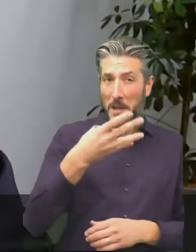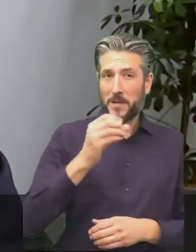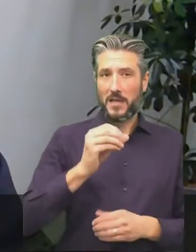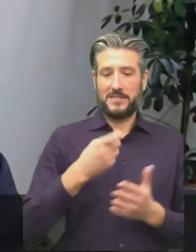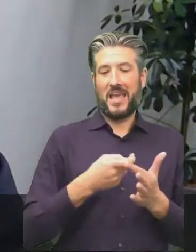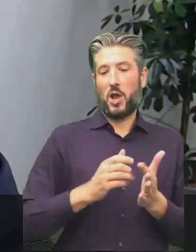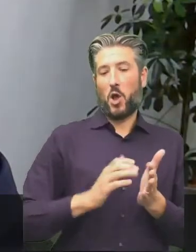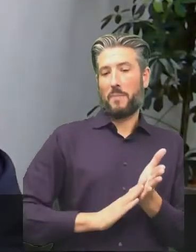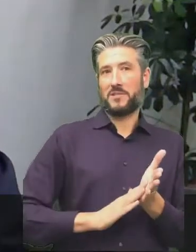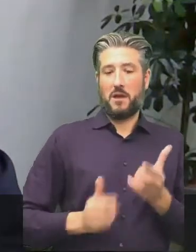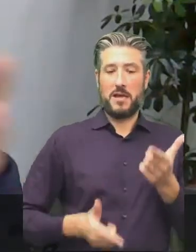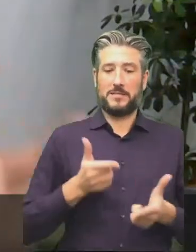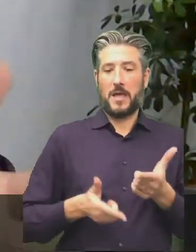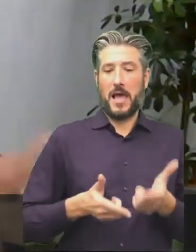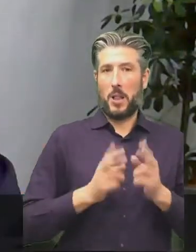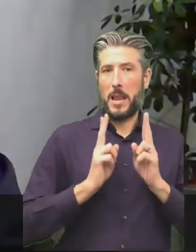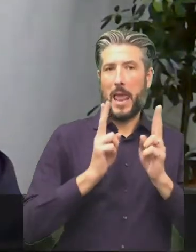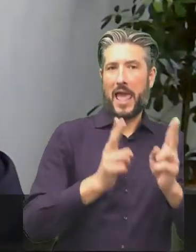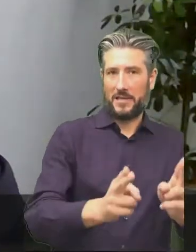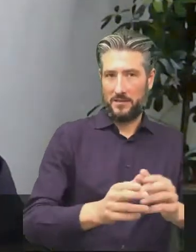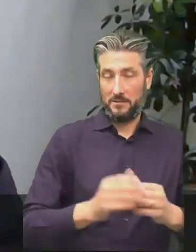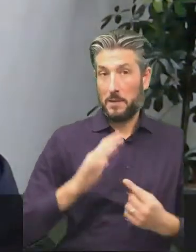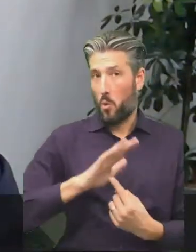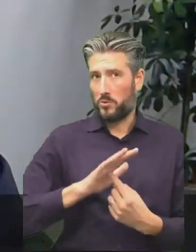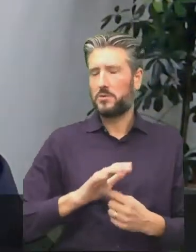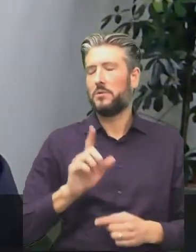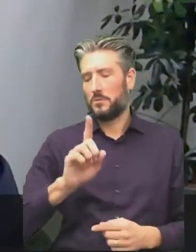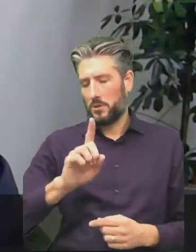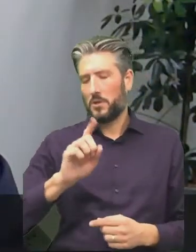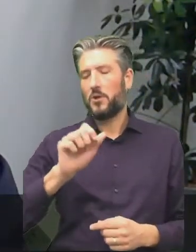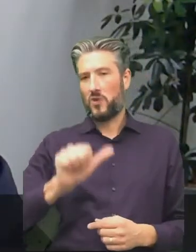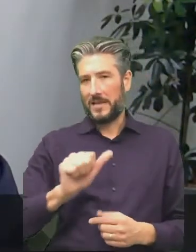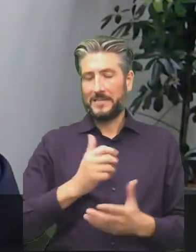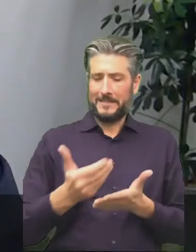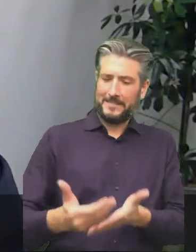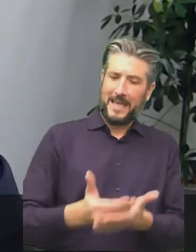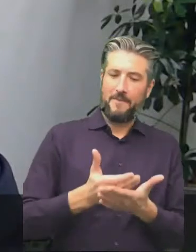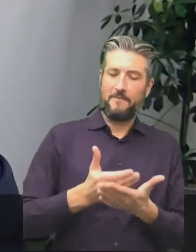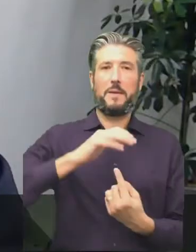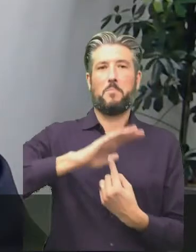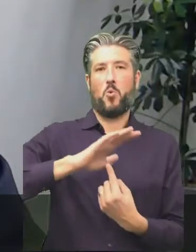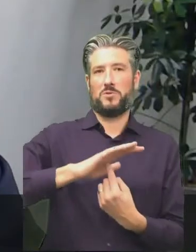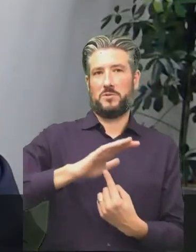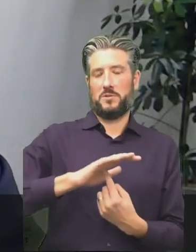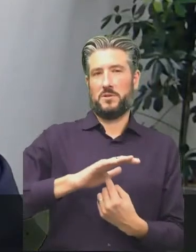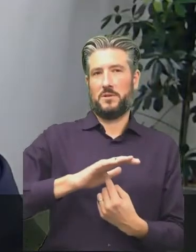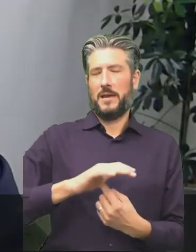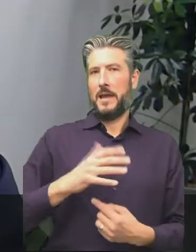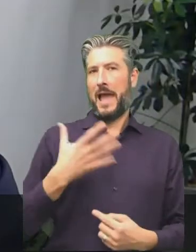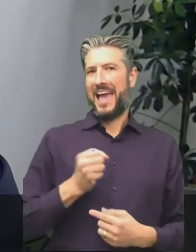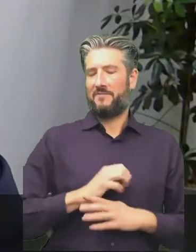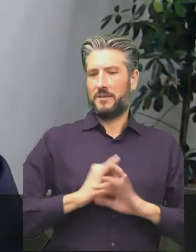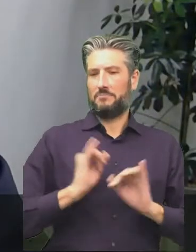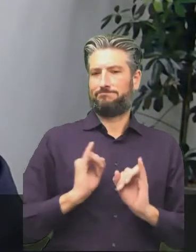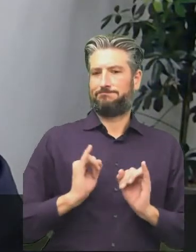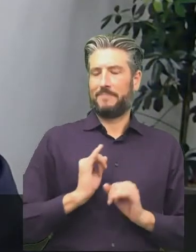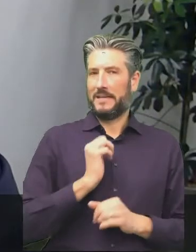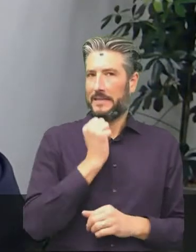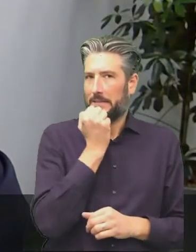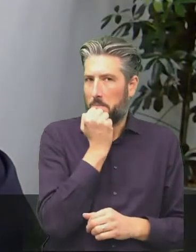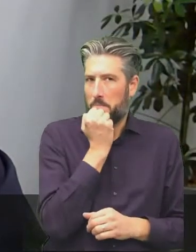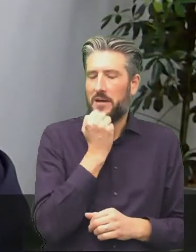really important. We've got to make sure it's safe. One of the really horrible figures I want to share with you is in the last full year